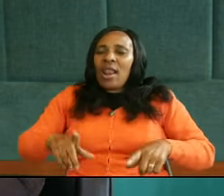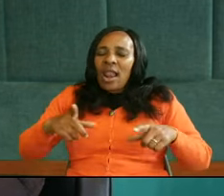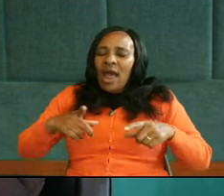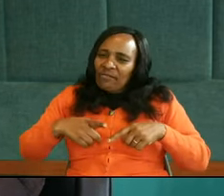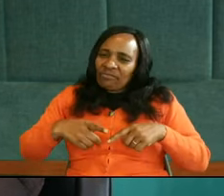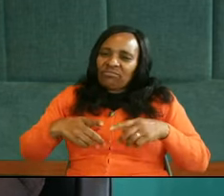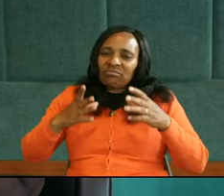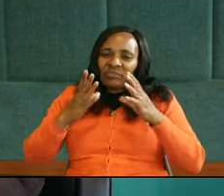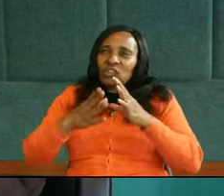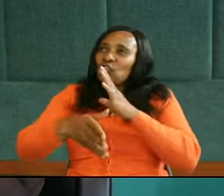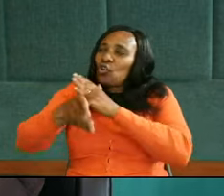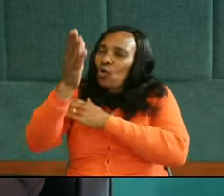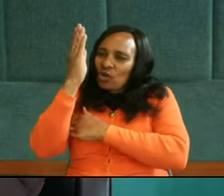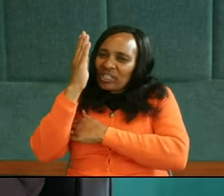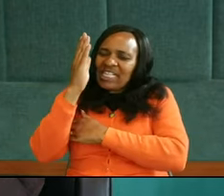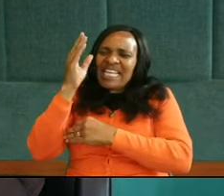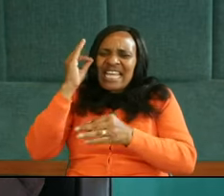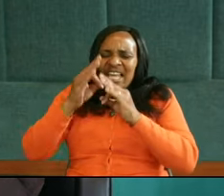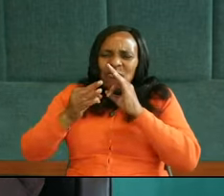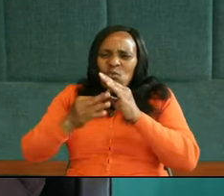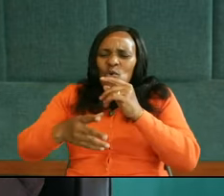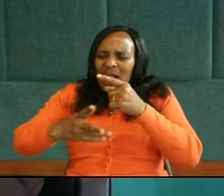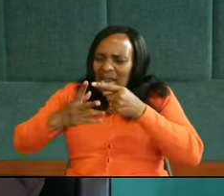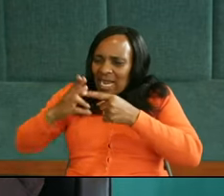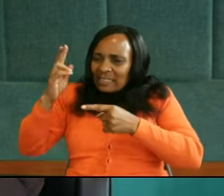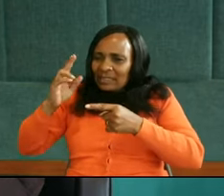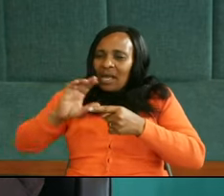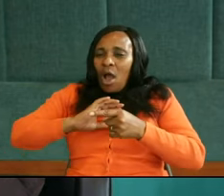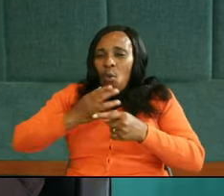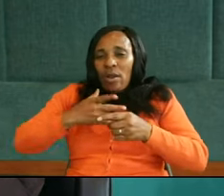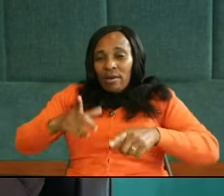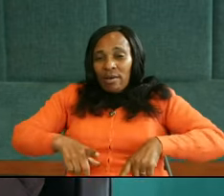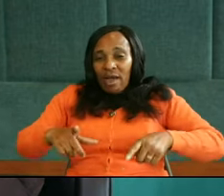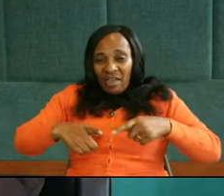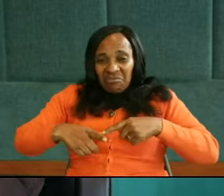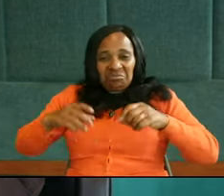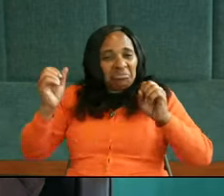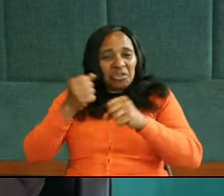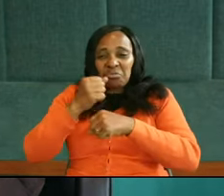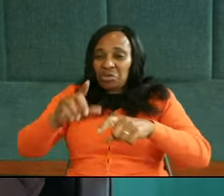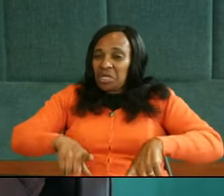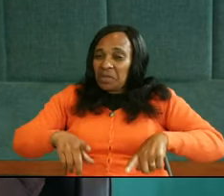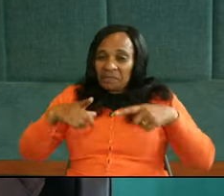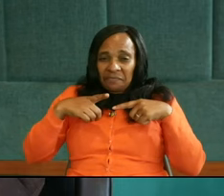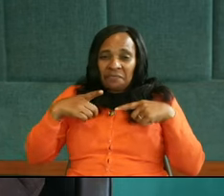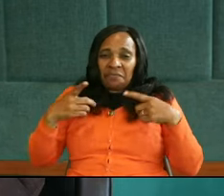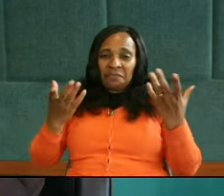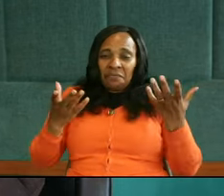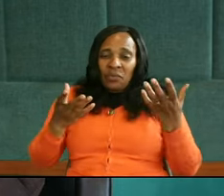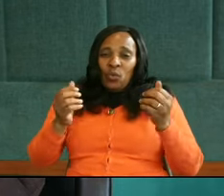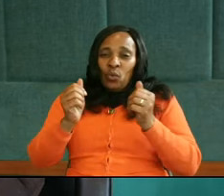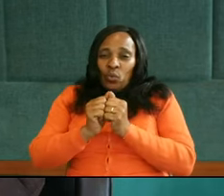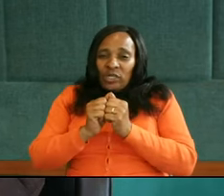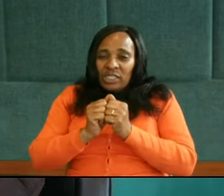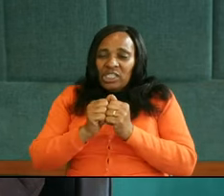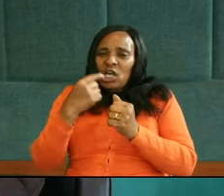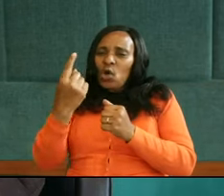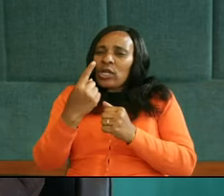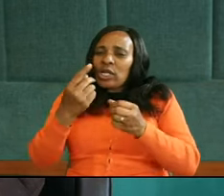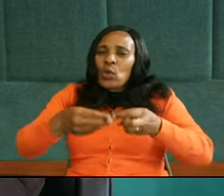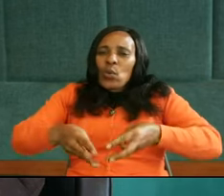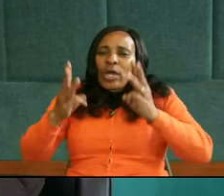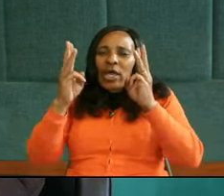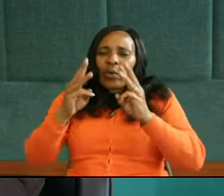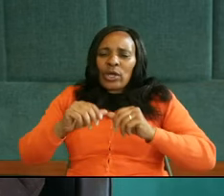God. If we cut our lifeline, we can no longer exist. And with the only way we can maintain